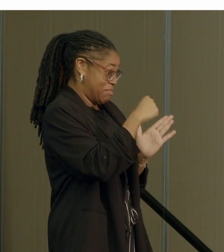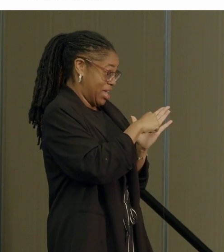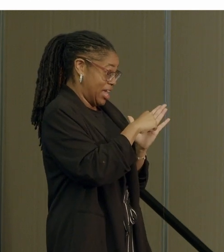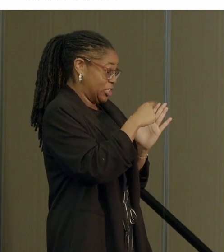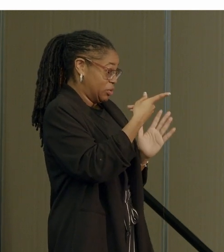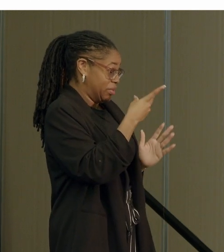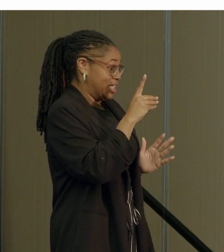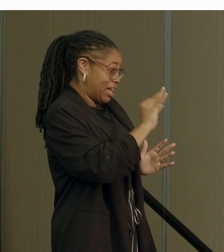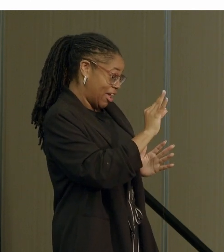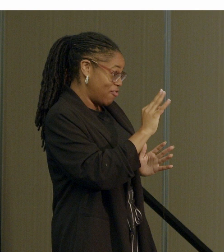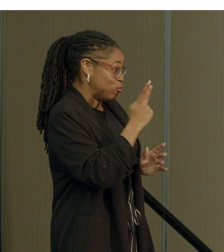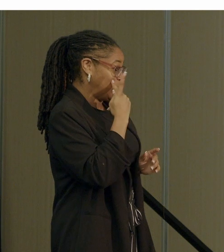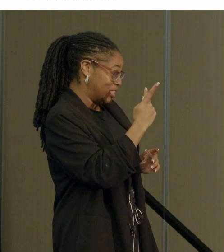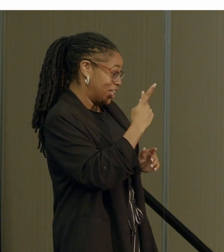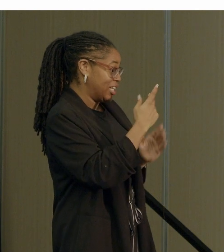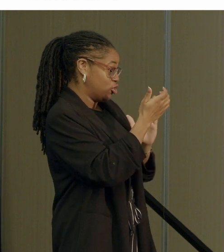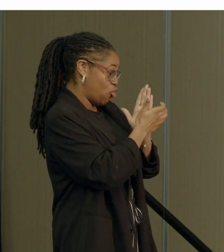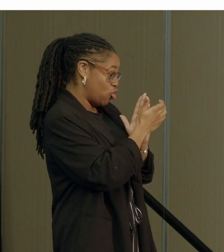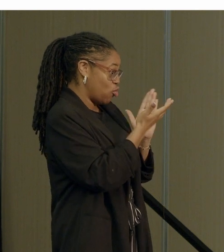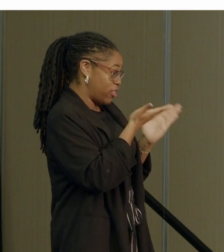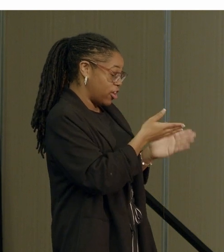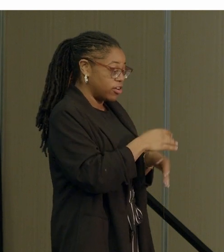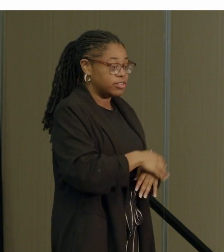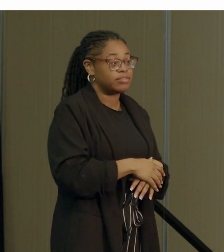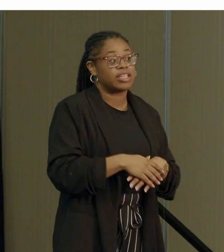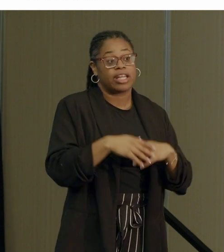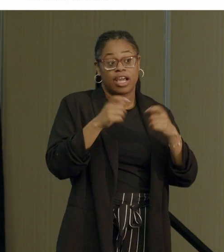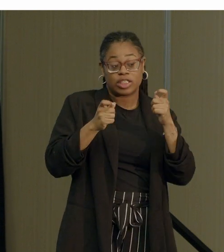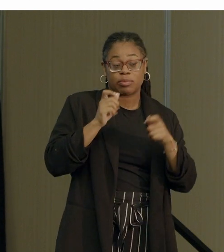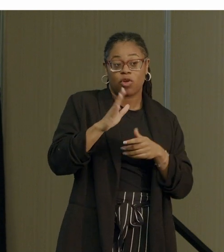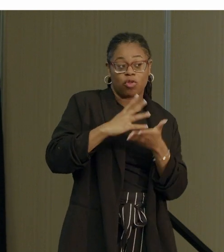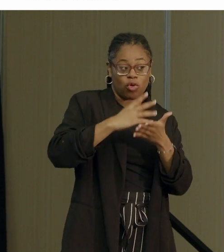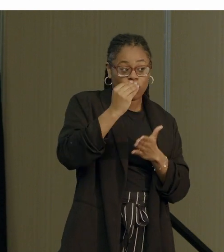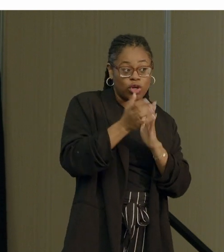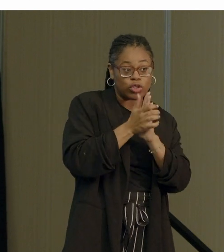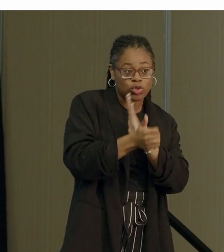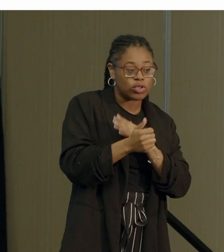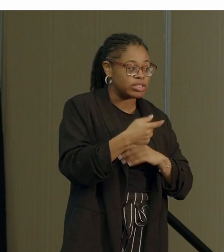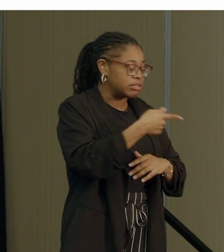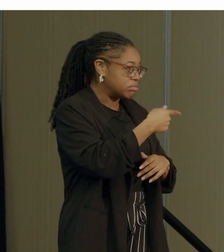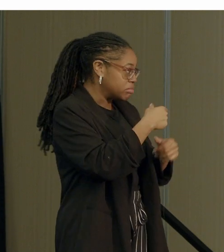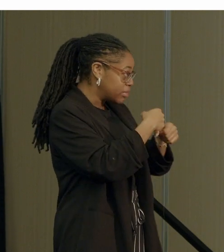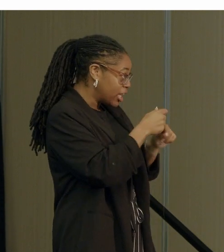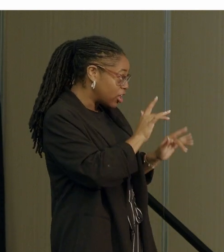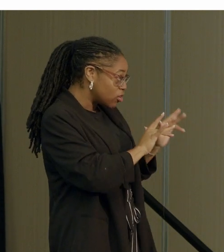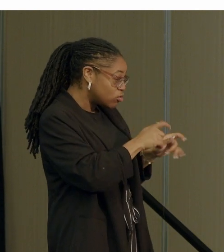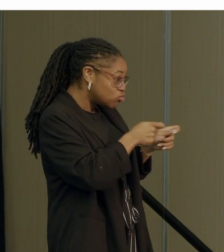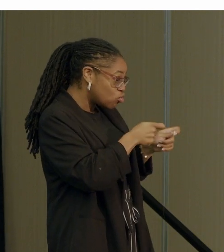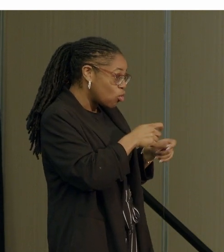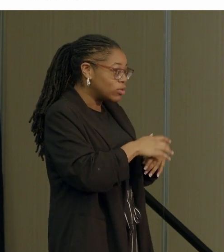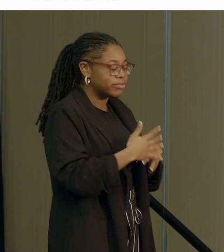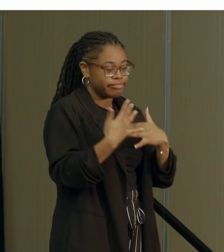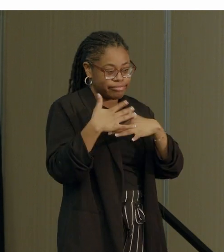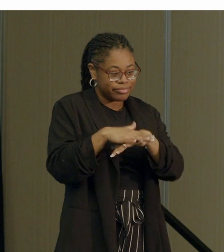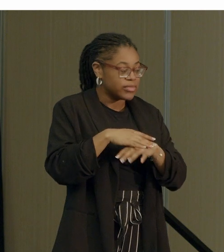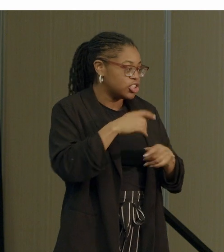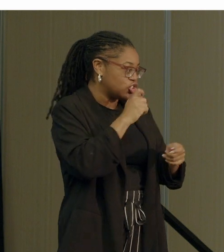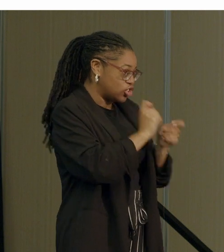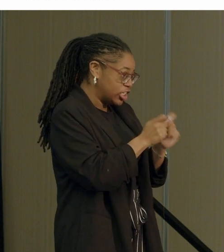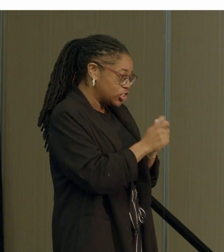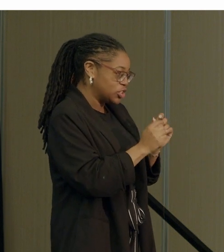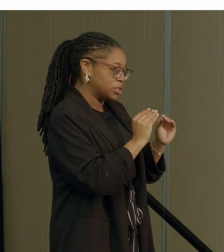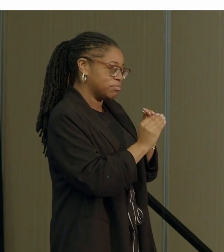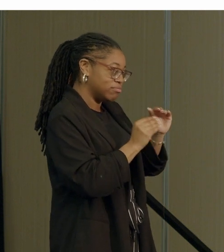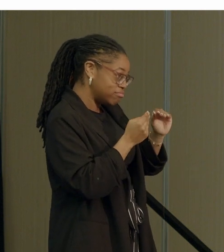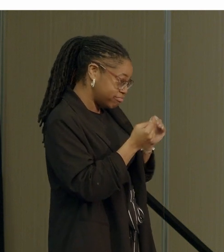PDF, Education Wikipedia, helps an students article. and educators customize their learning tools and create Many inclusive learning controls. environments so they can Change the speed. learn, teach,